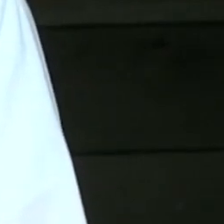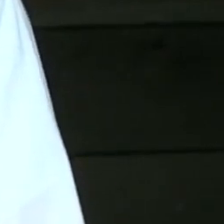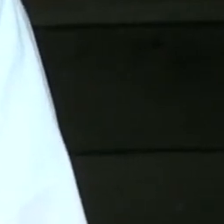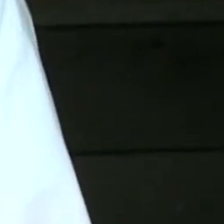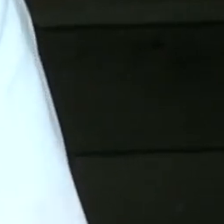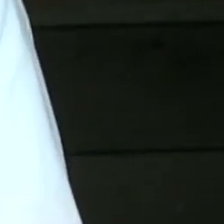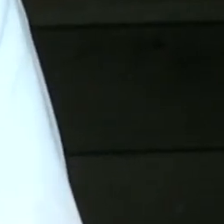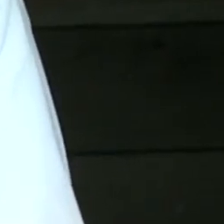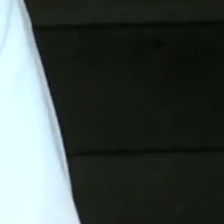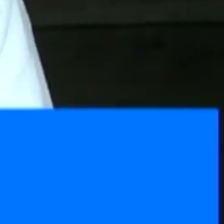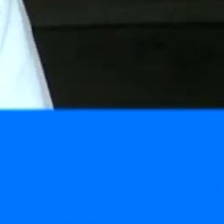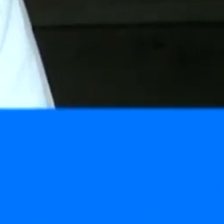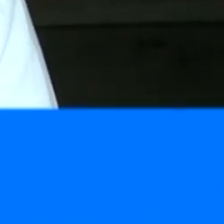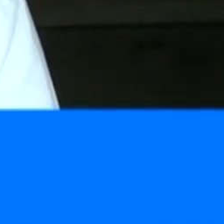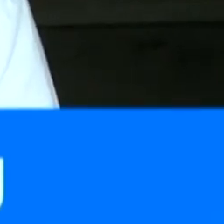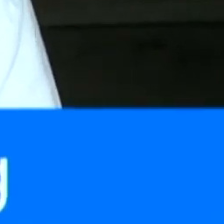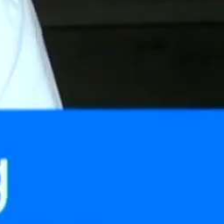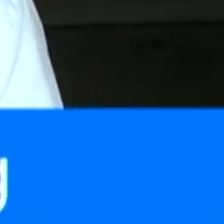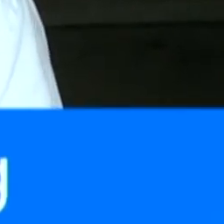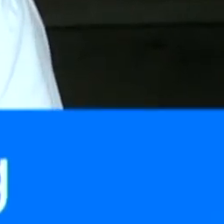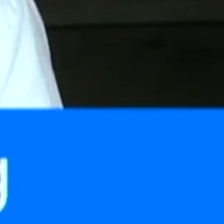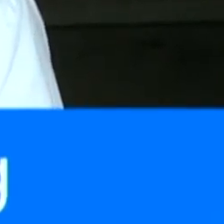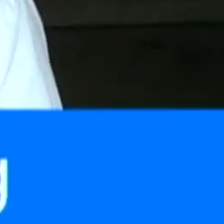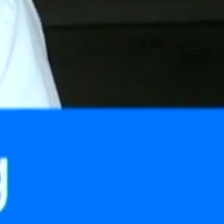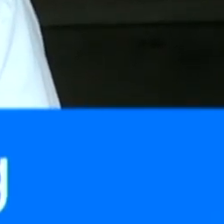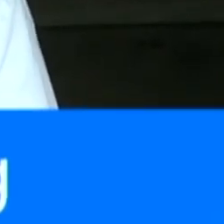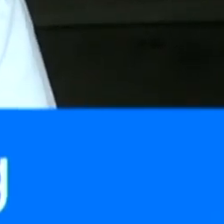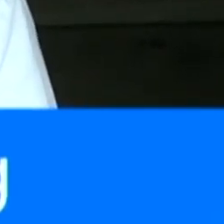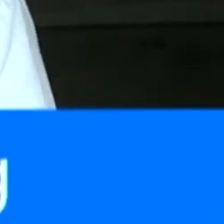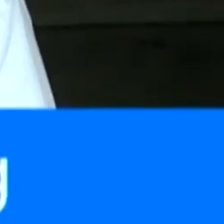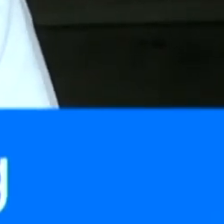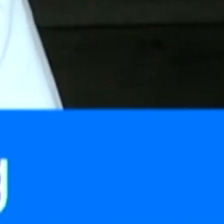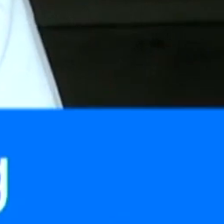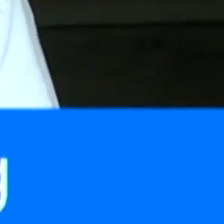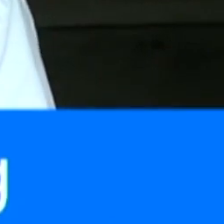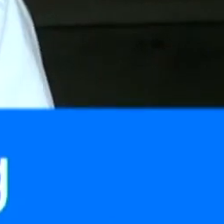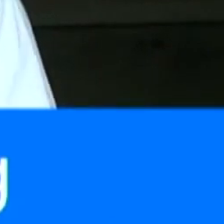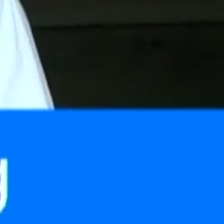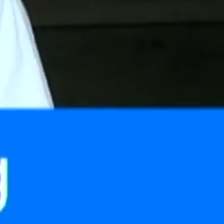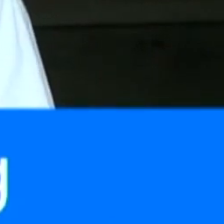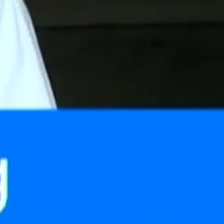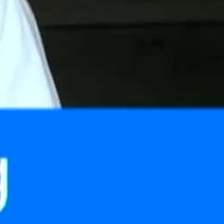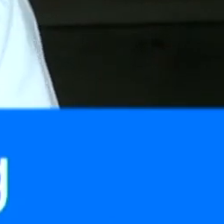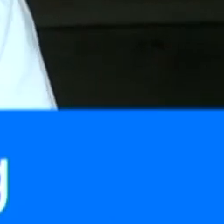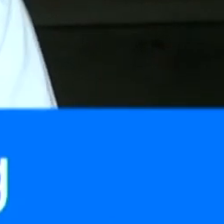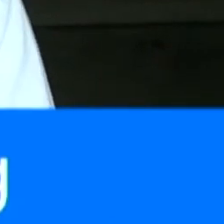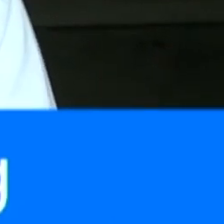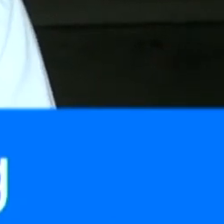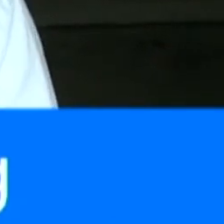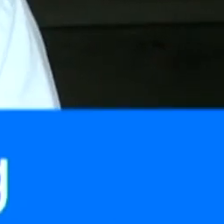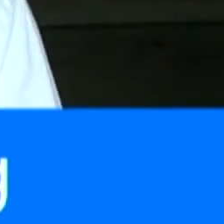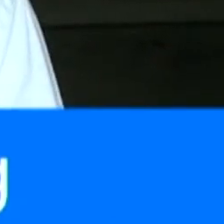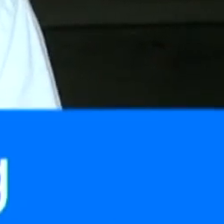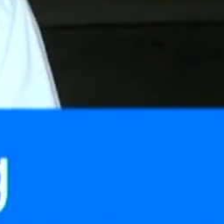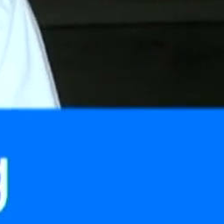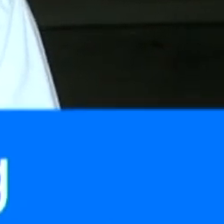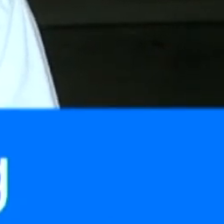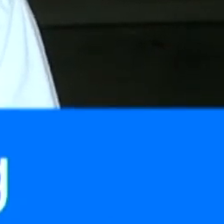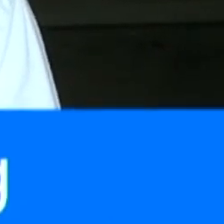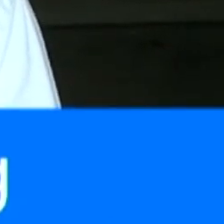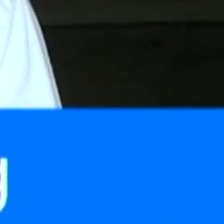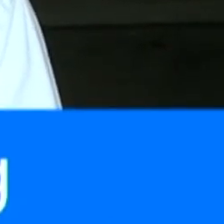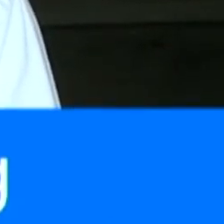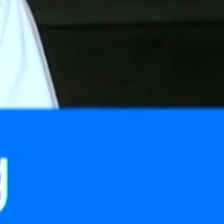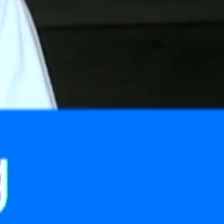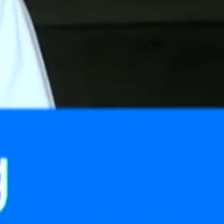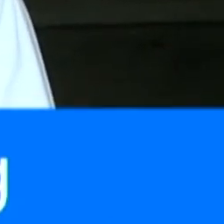if you'd like to, you can email the email that's coming across the screen now, prayer@brushycreek.org. If you send an email to that address, it will get to our